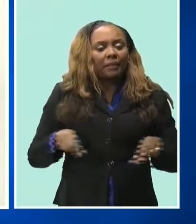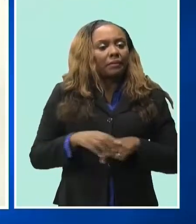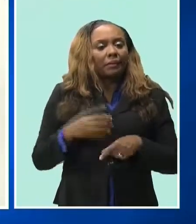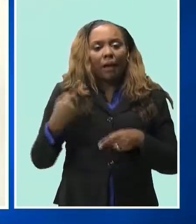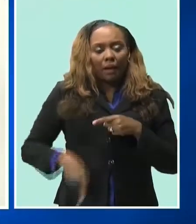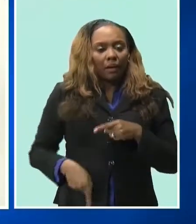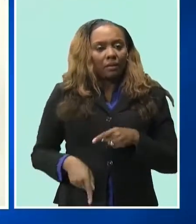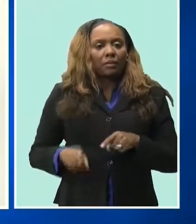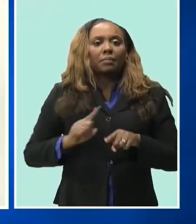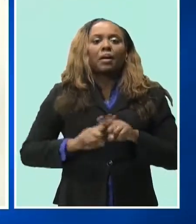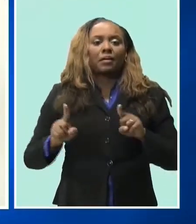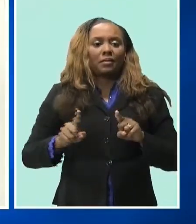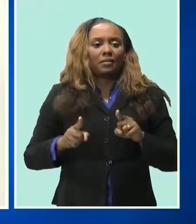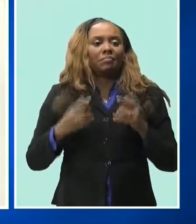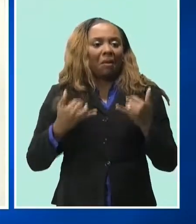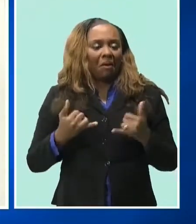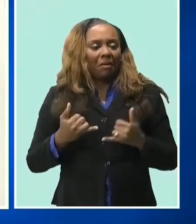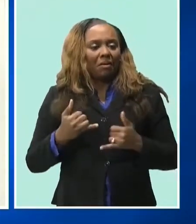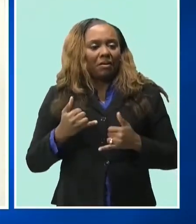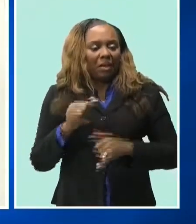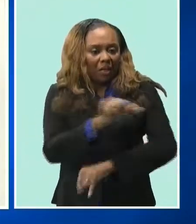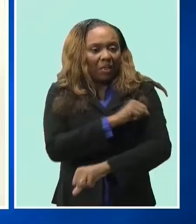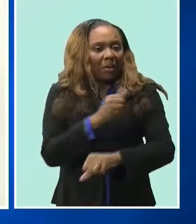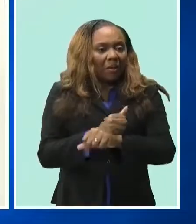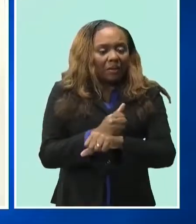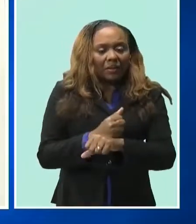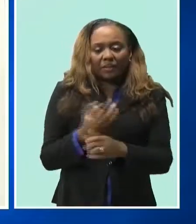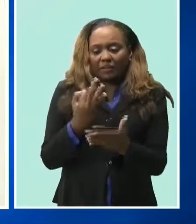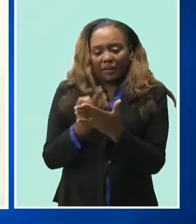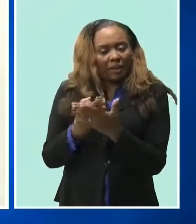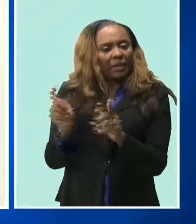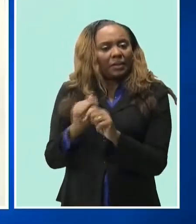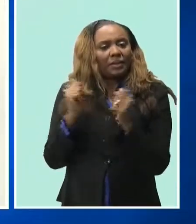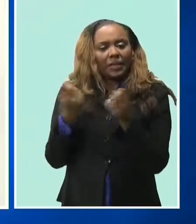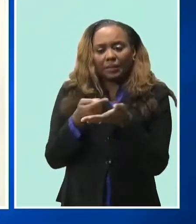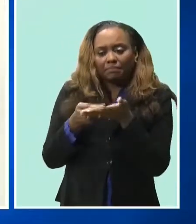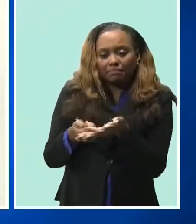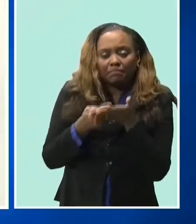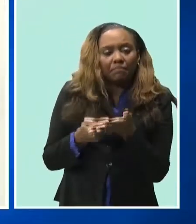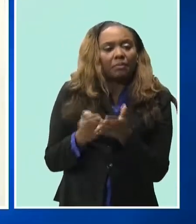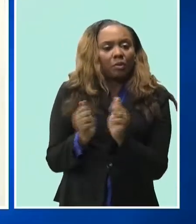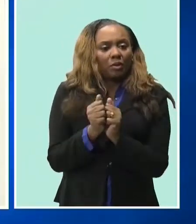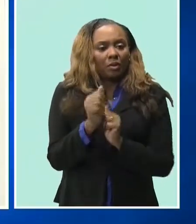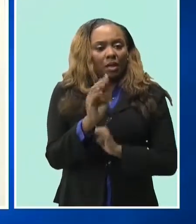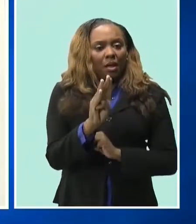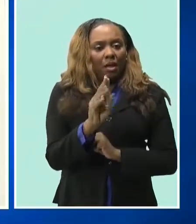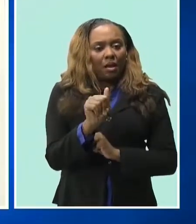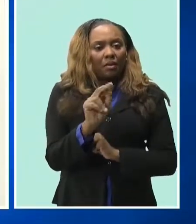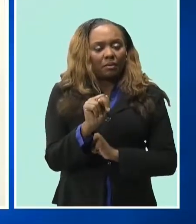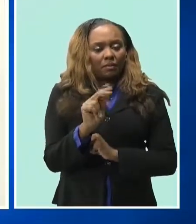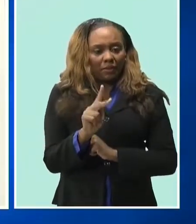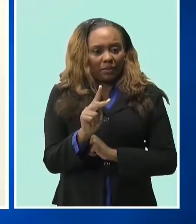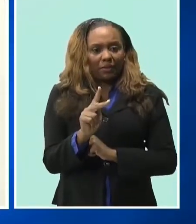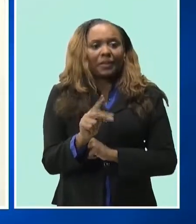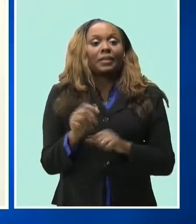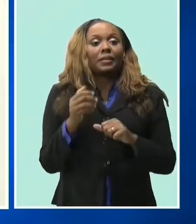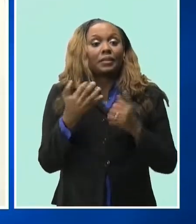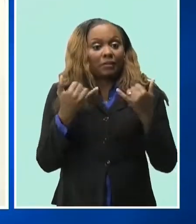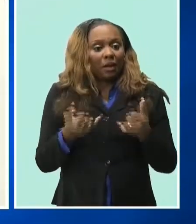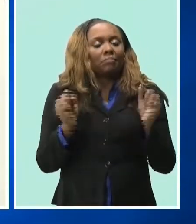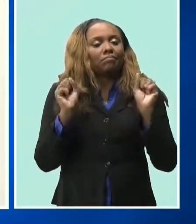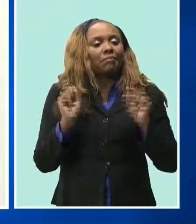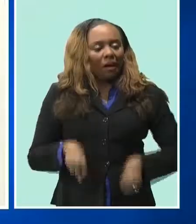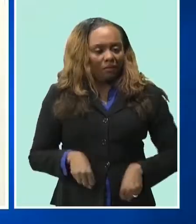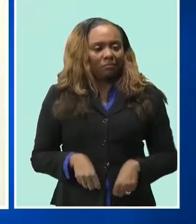as well as the finance team have been in discussions with the banking sector, and they have agreed to accommodate the deposits